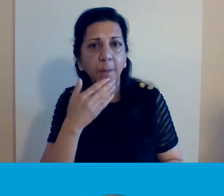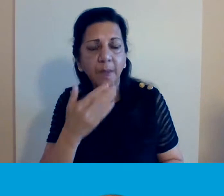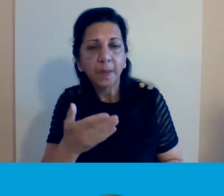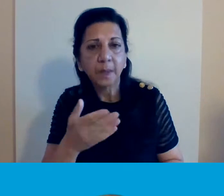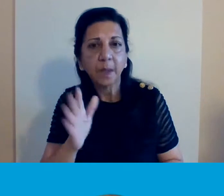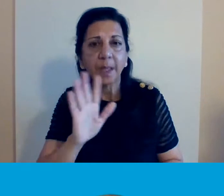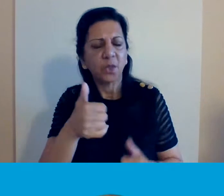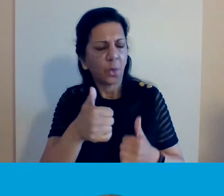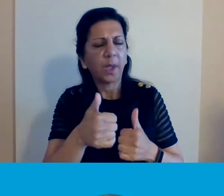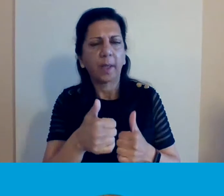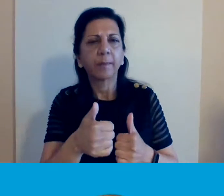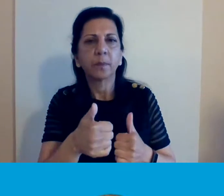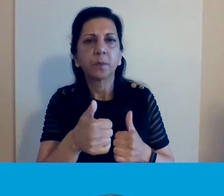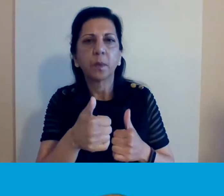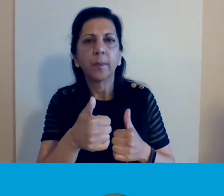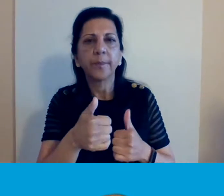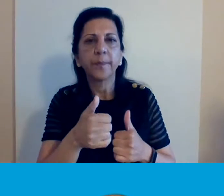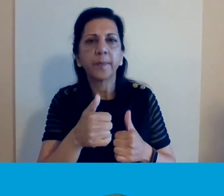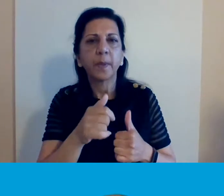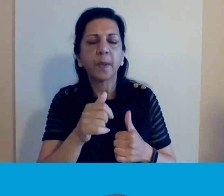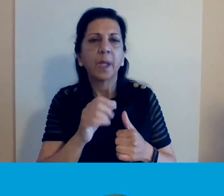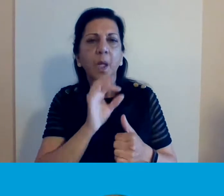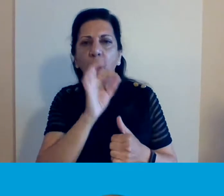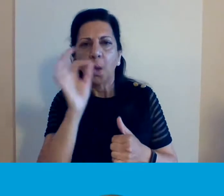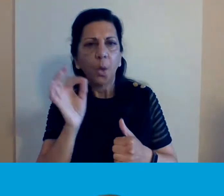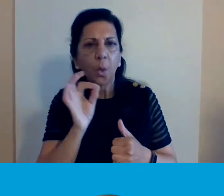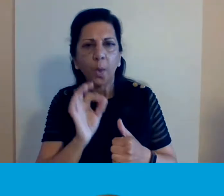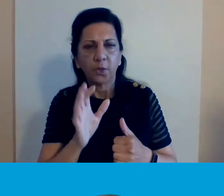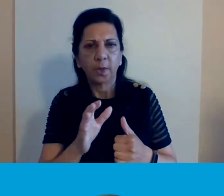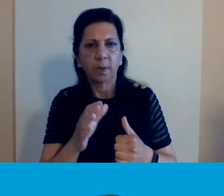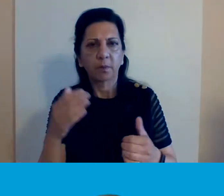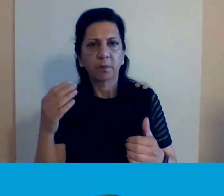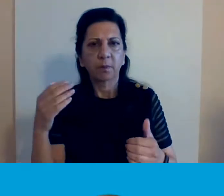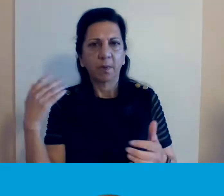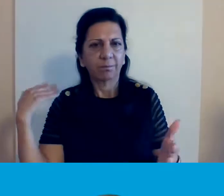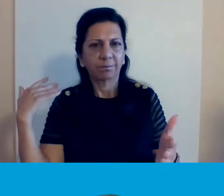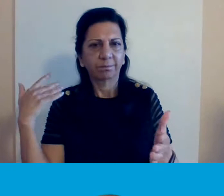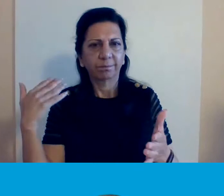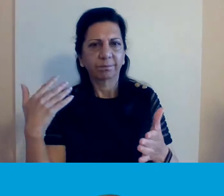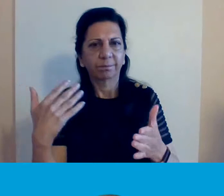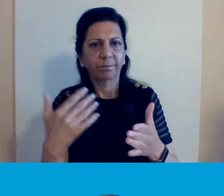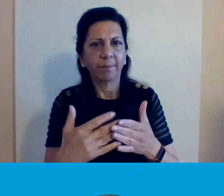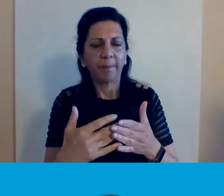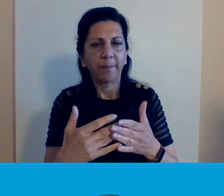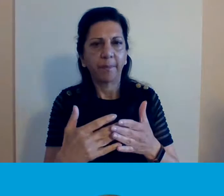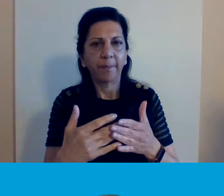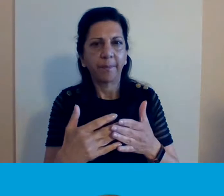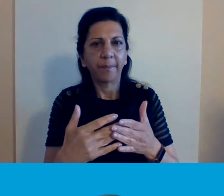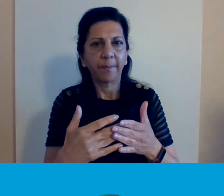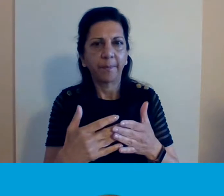It's all right. What I'm saying is, for a number of years now, we've been